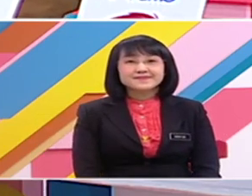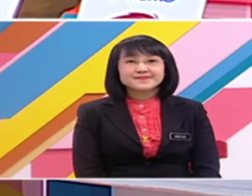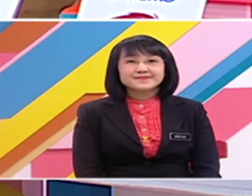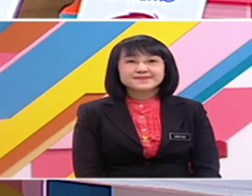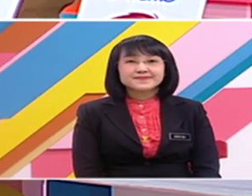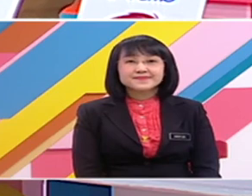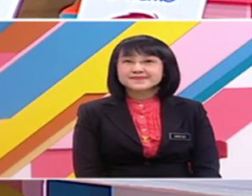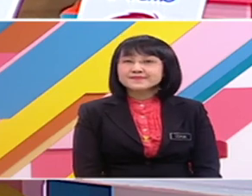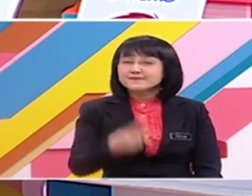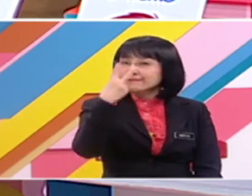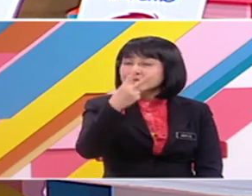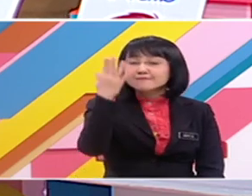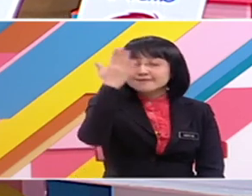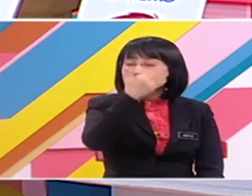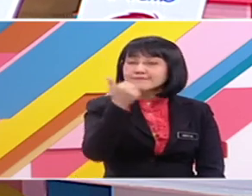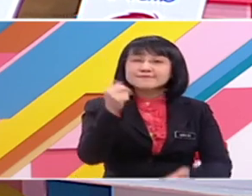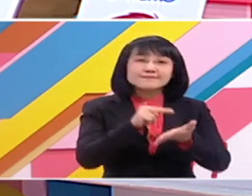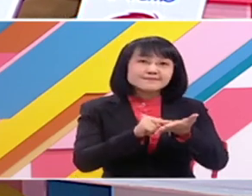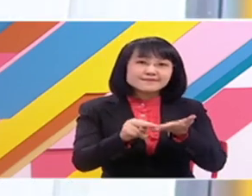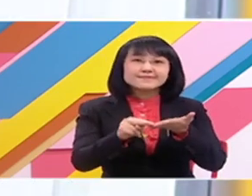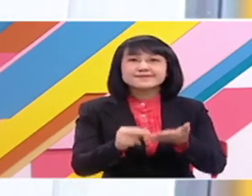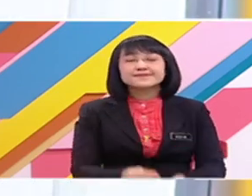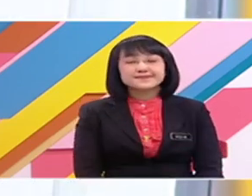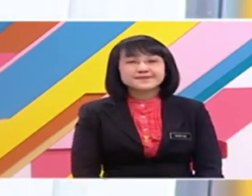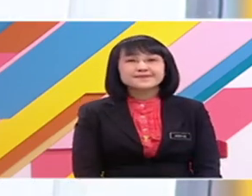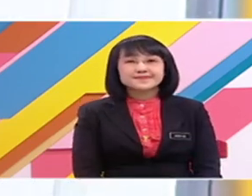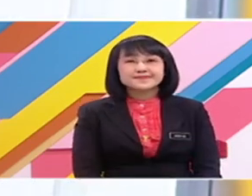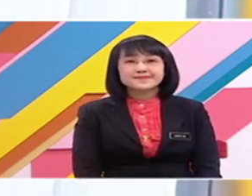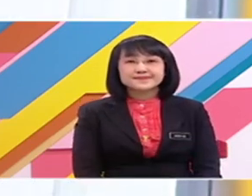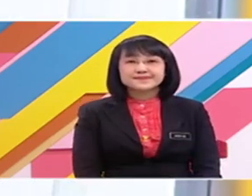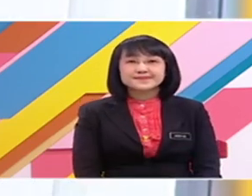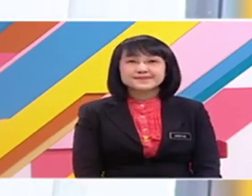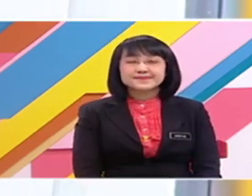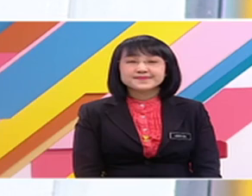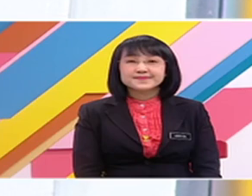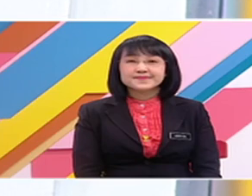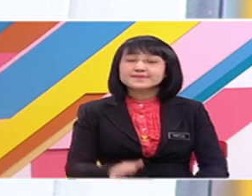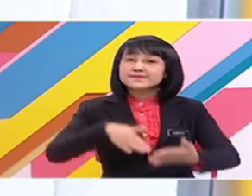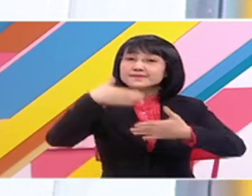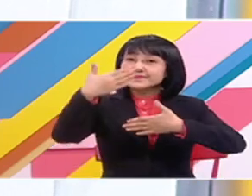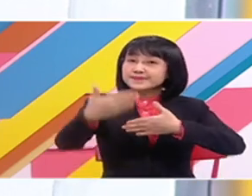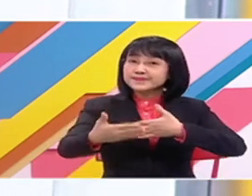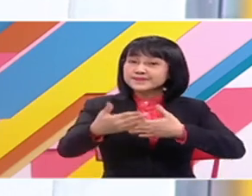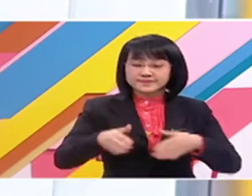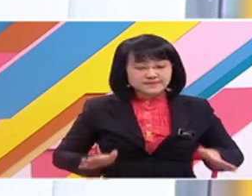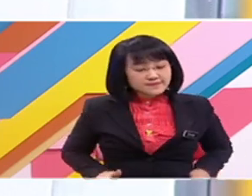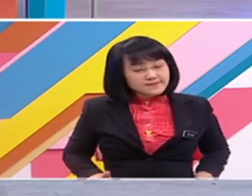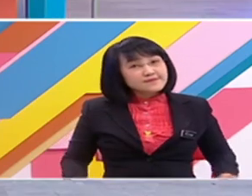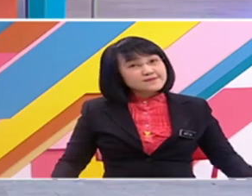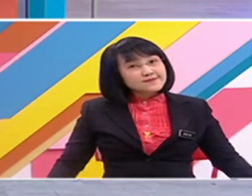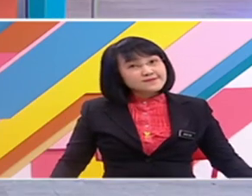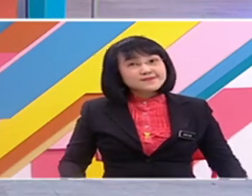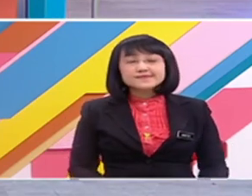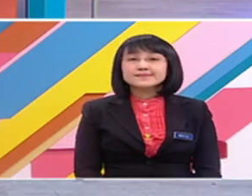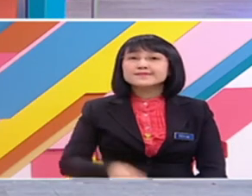Okay, it looks very nice, teacher. And the color is also nice. Alright. Okay, so the next one is skirt. Yeah, skirt.